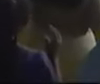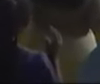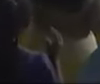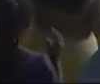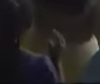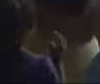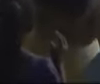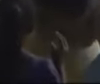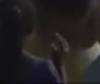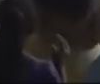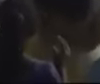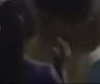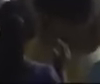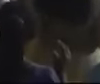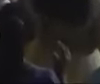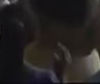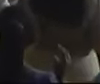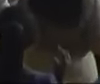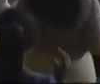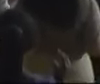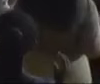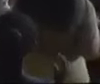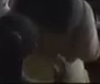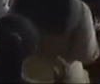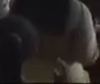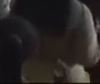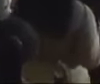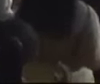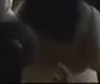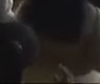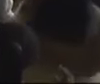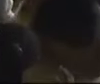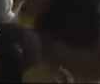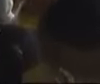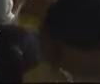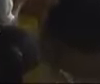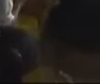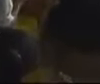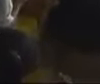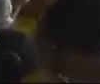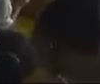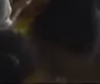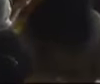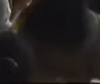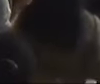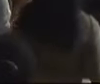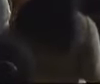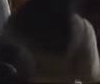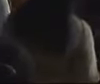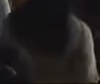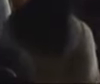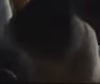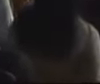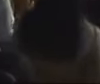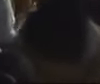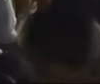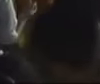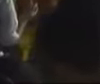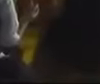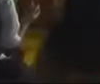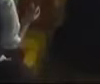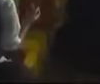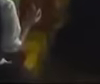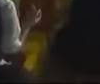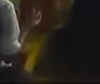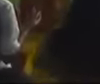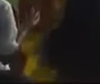pray, then you will say Jesus, Jesus, and by the third time, the power of God will come upon you. Everything that has